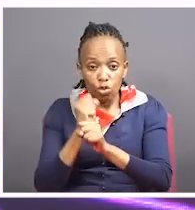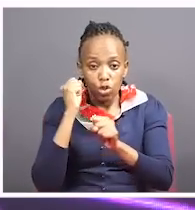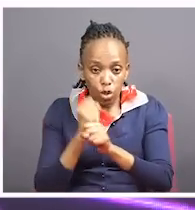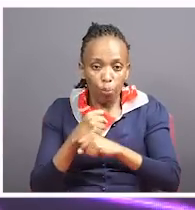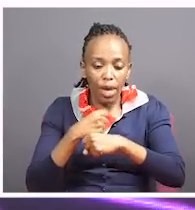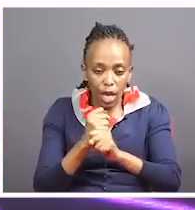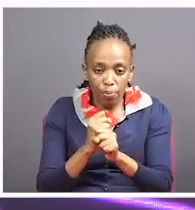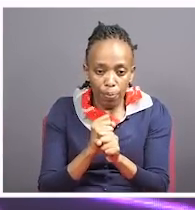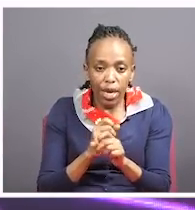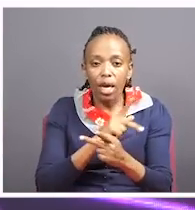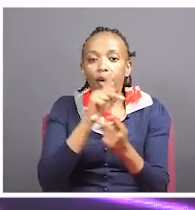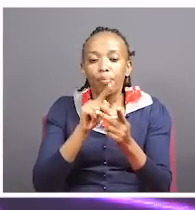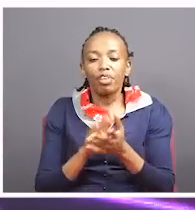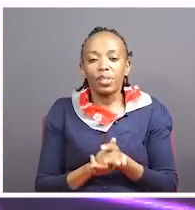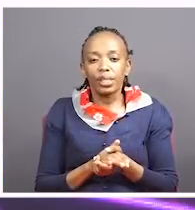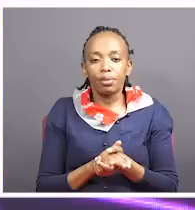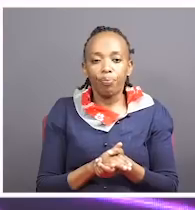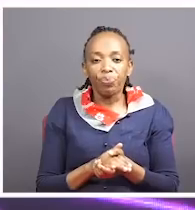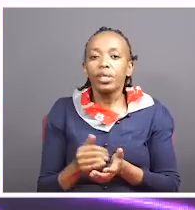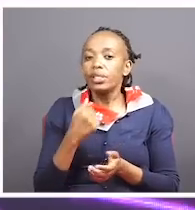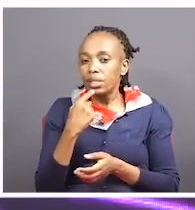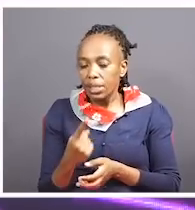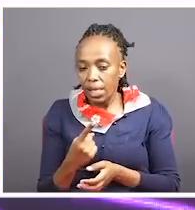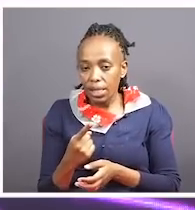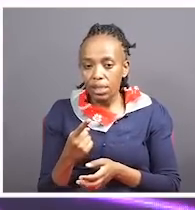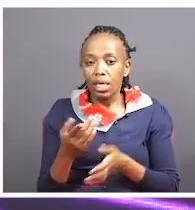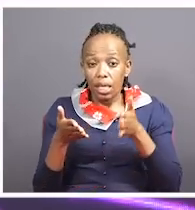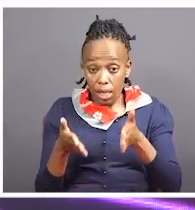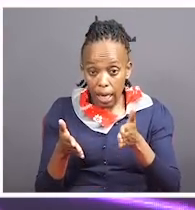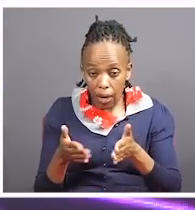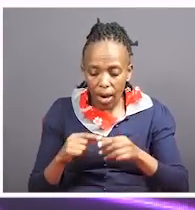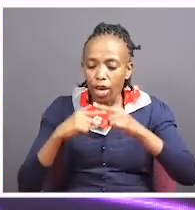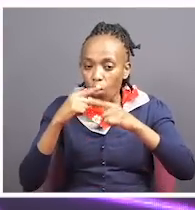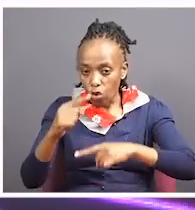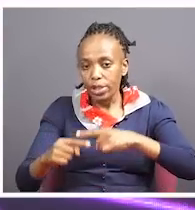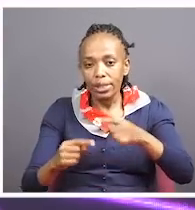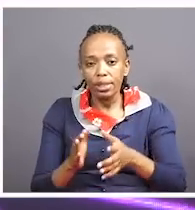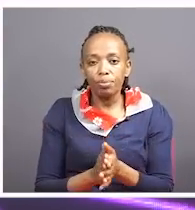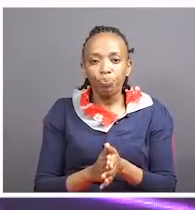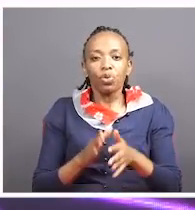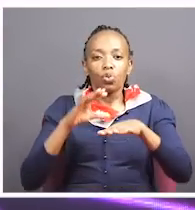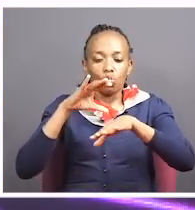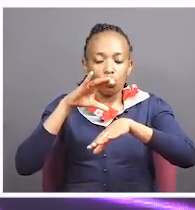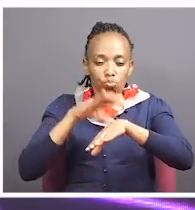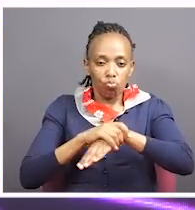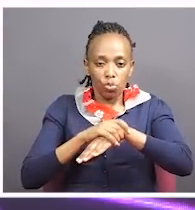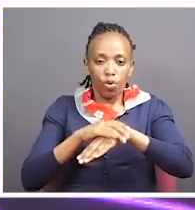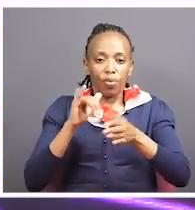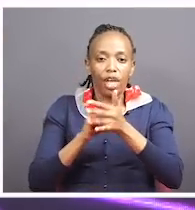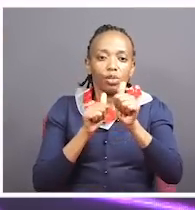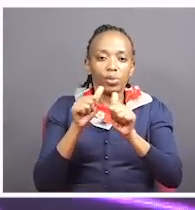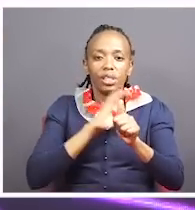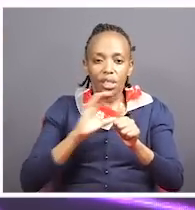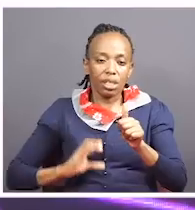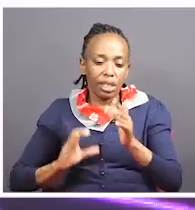job and make it perfect. And he says, "I therefore press on to take hold of